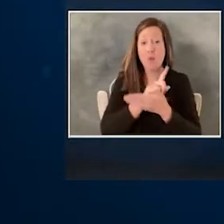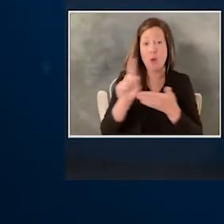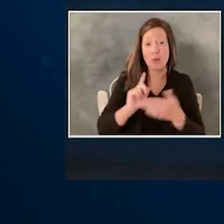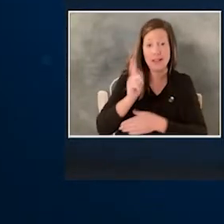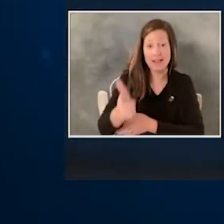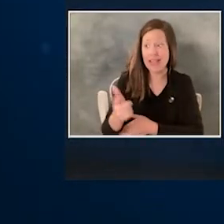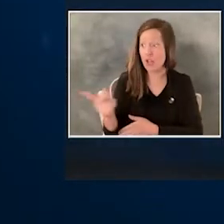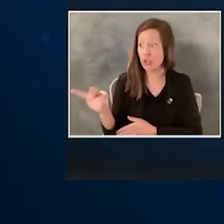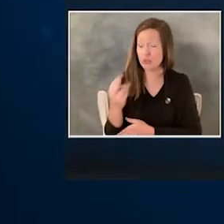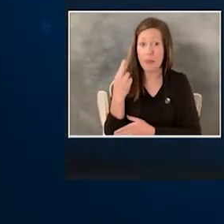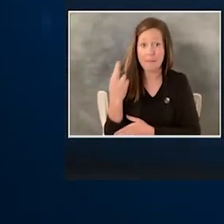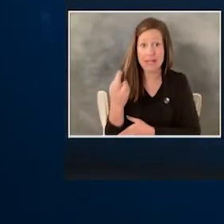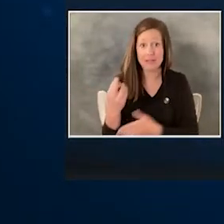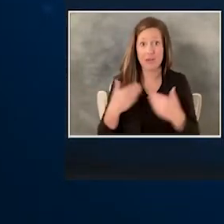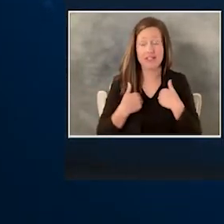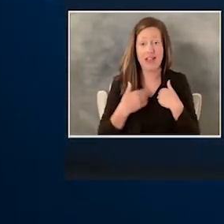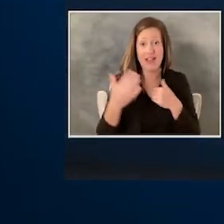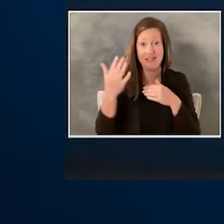an unexpected call.